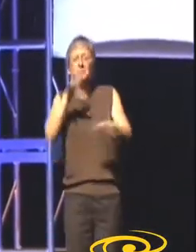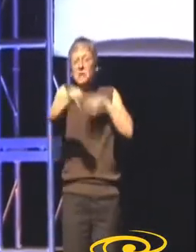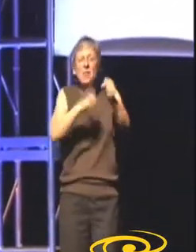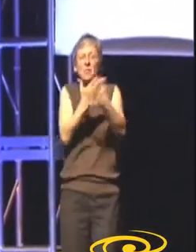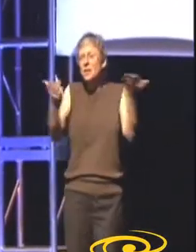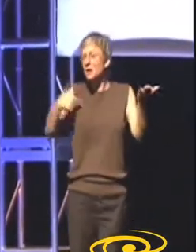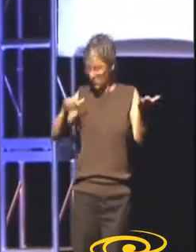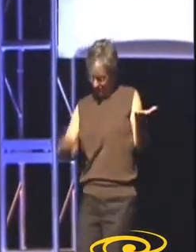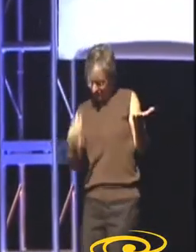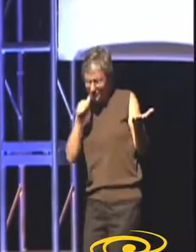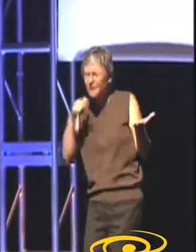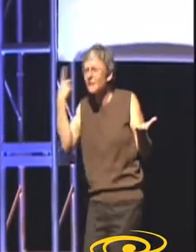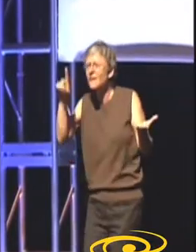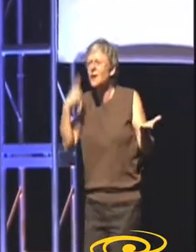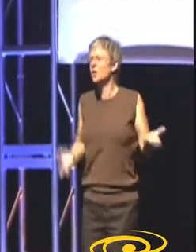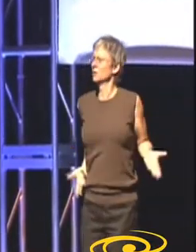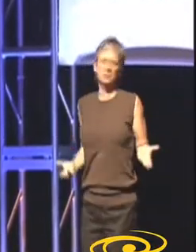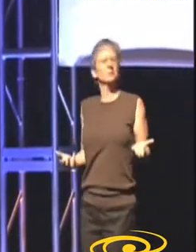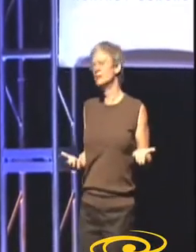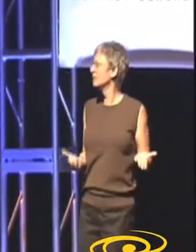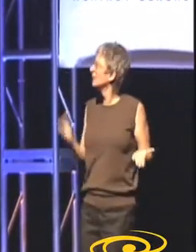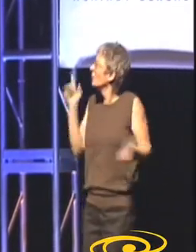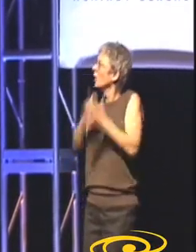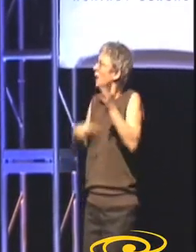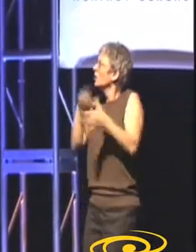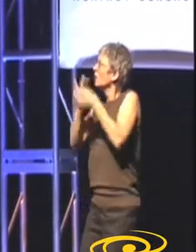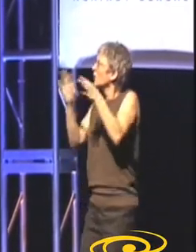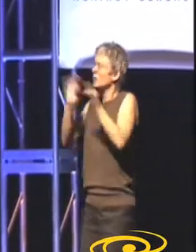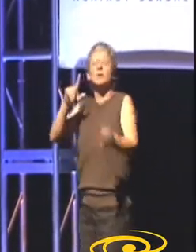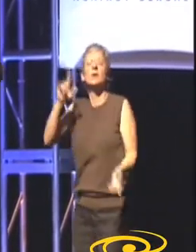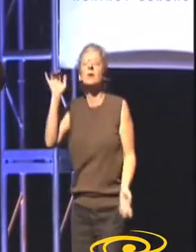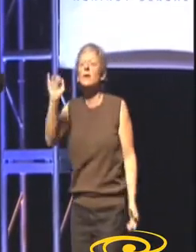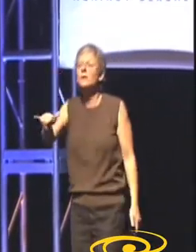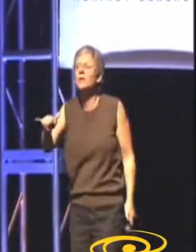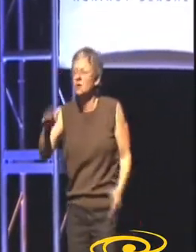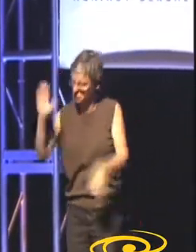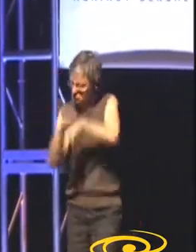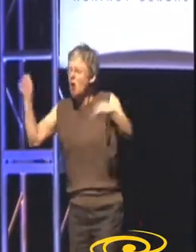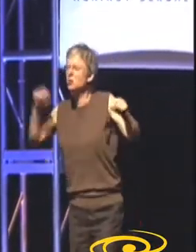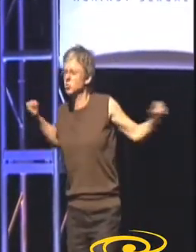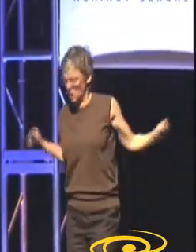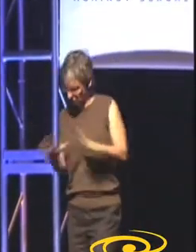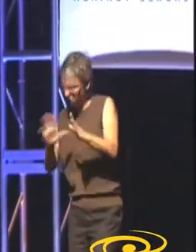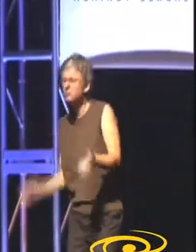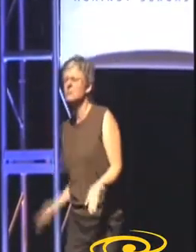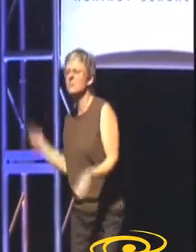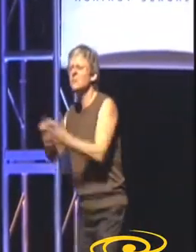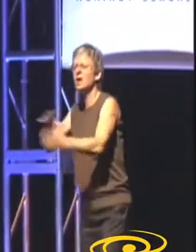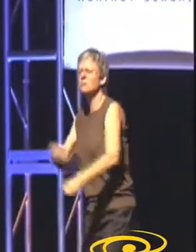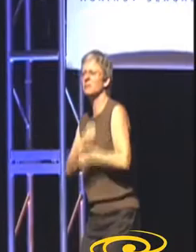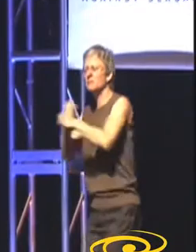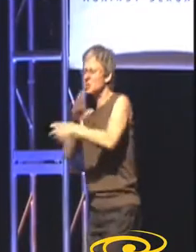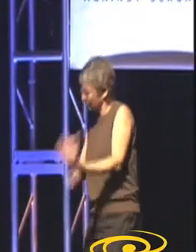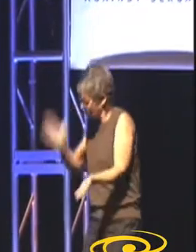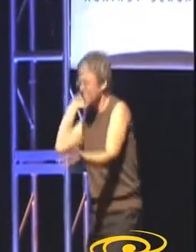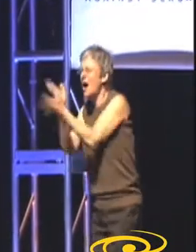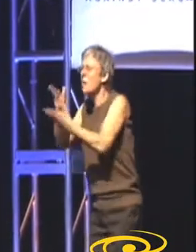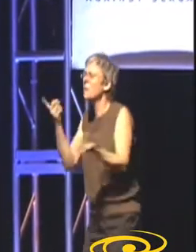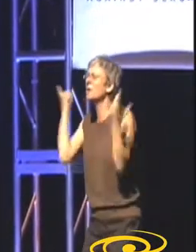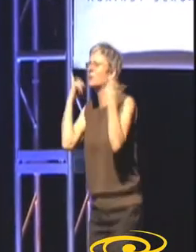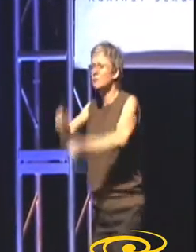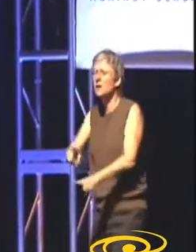babies, sisters and girls It's off the hook, all these murders and rapes This a call to action, you step up to the place Stop the human trafficking,